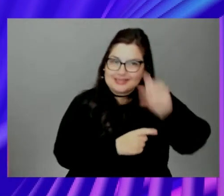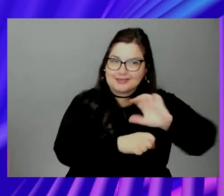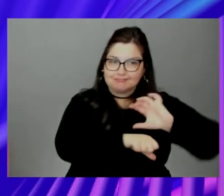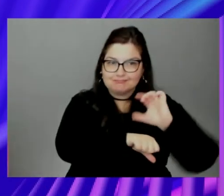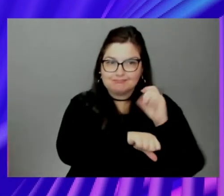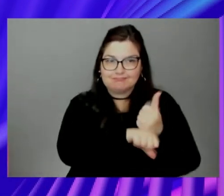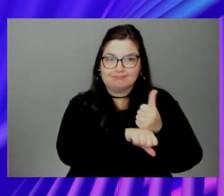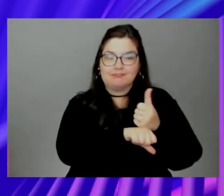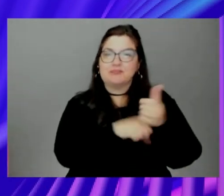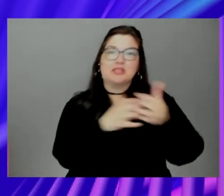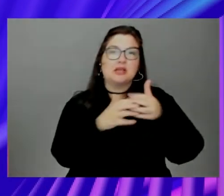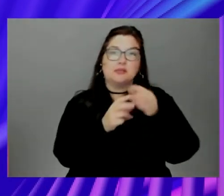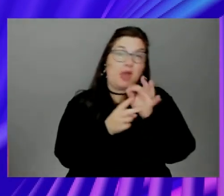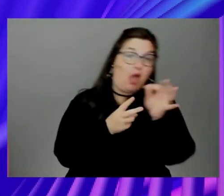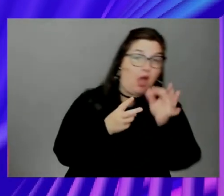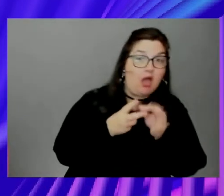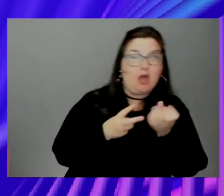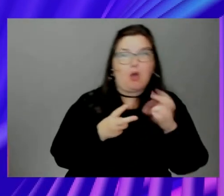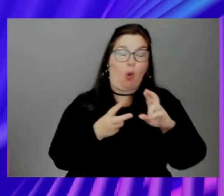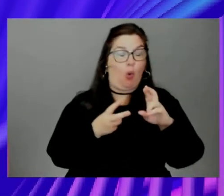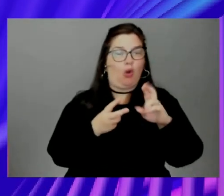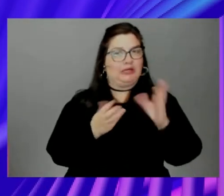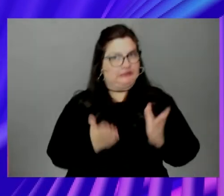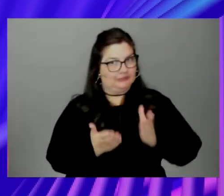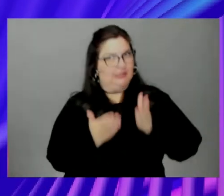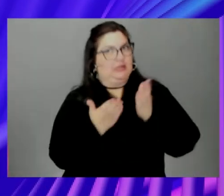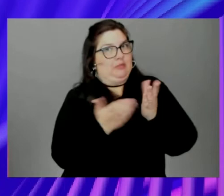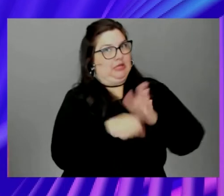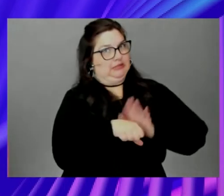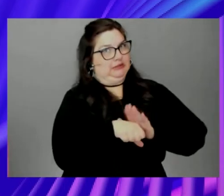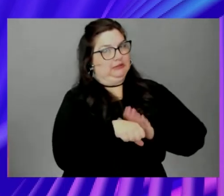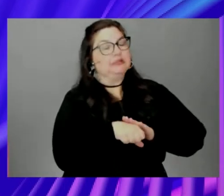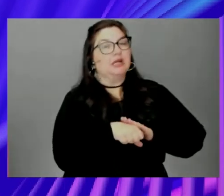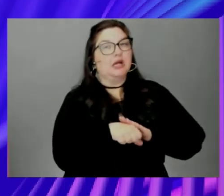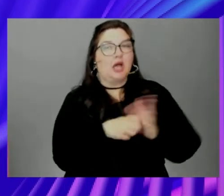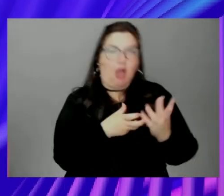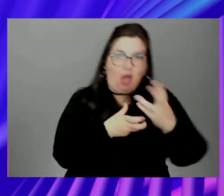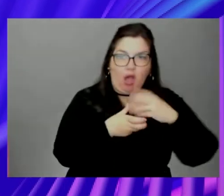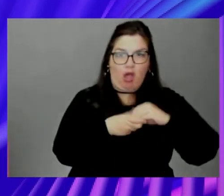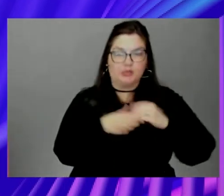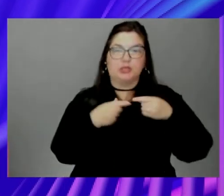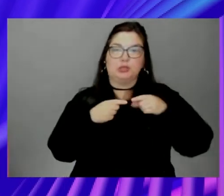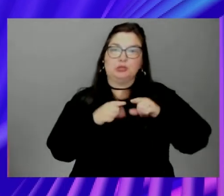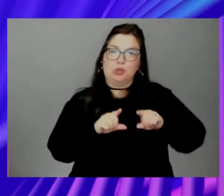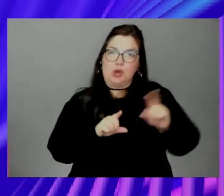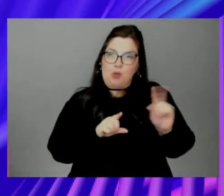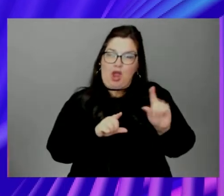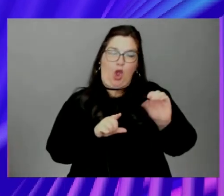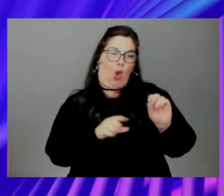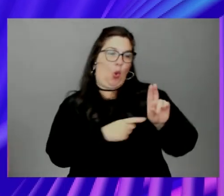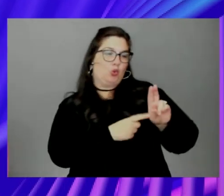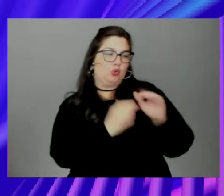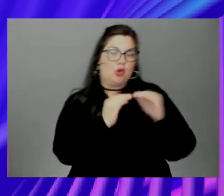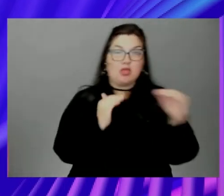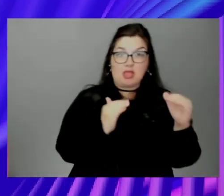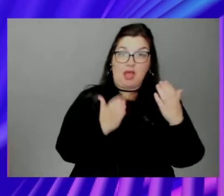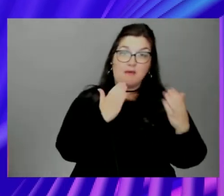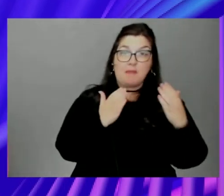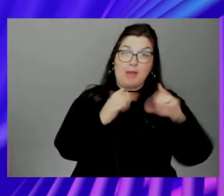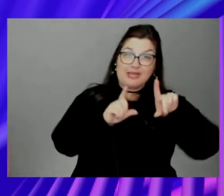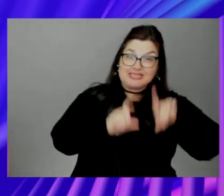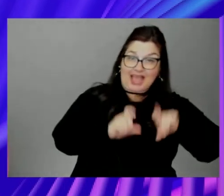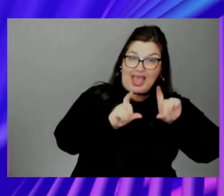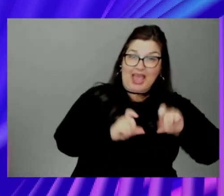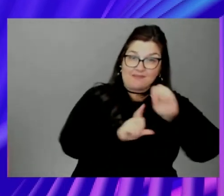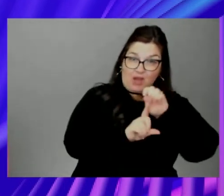elective, whether it shows as highly recommended, and these get opted in at the OU level, right? So Okay. you may have a sandbox environment that you want to leave